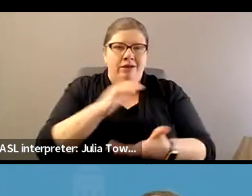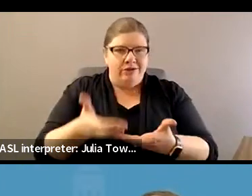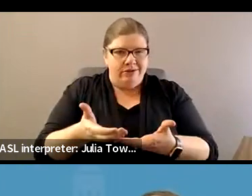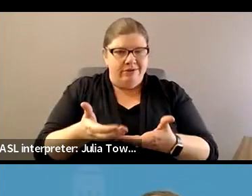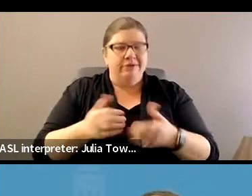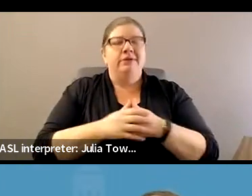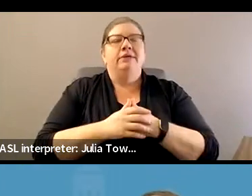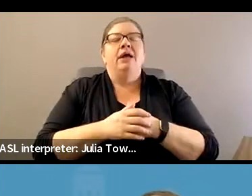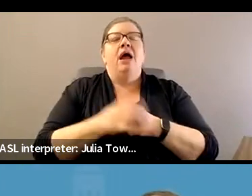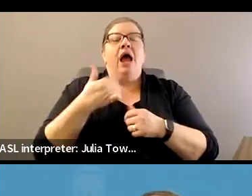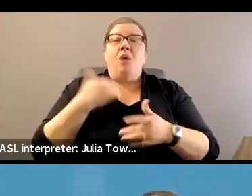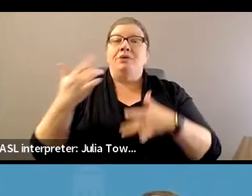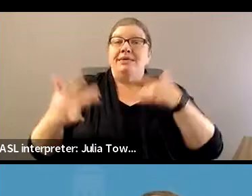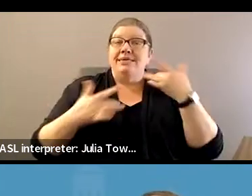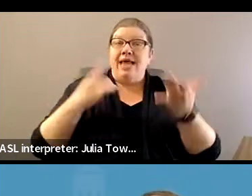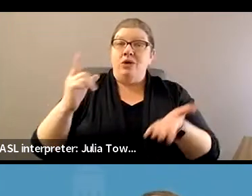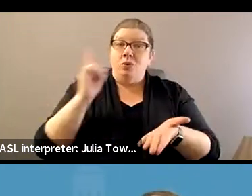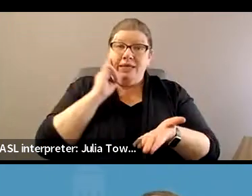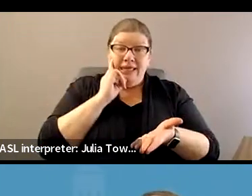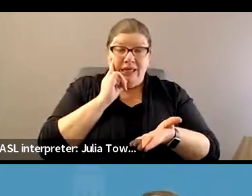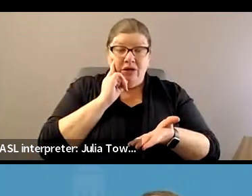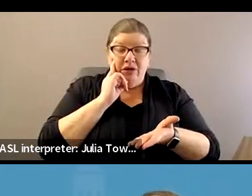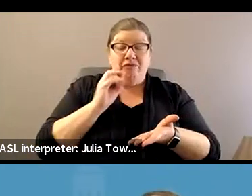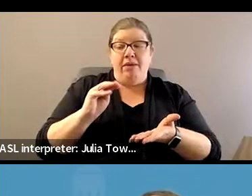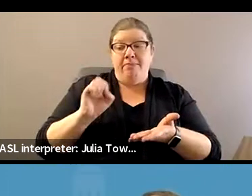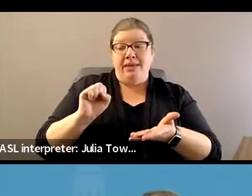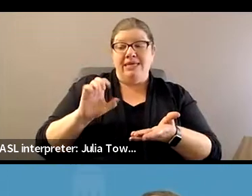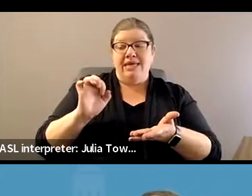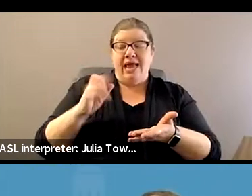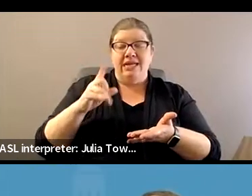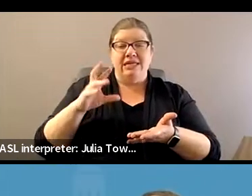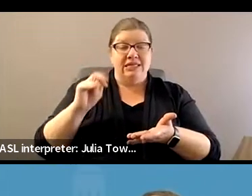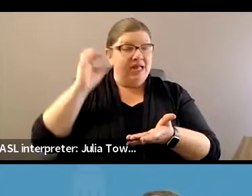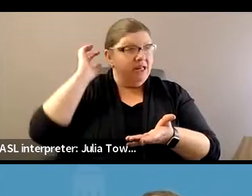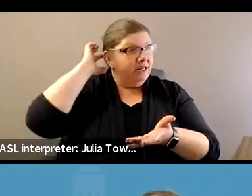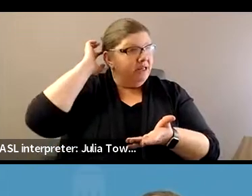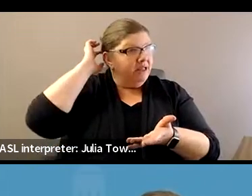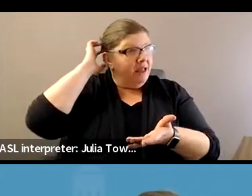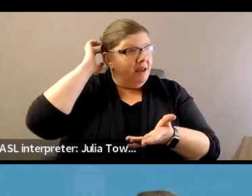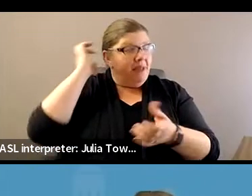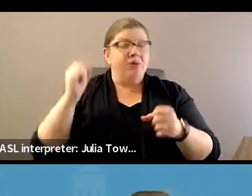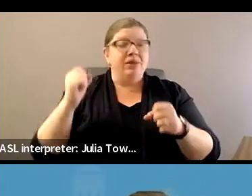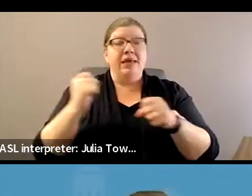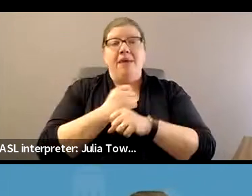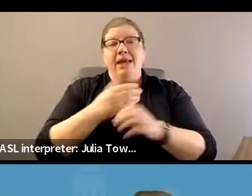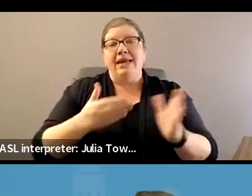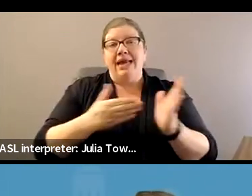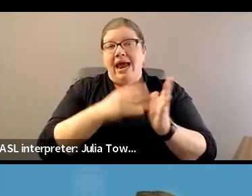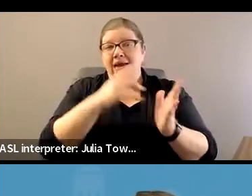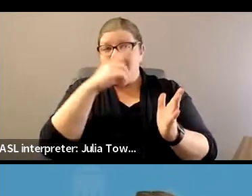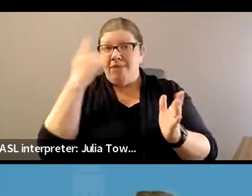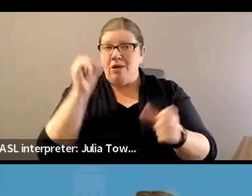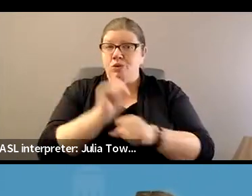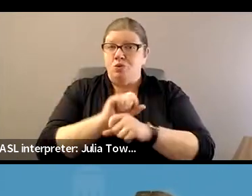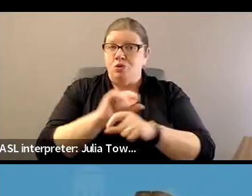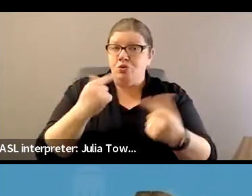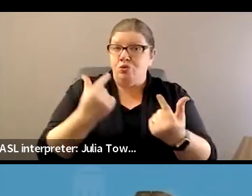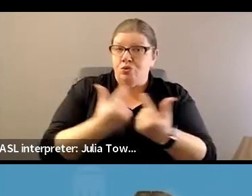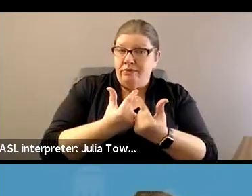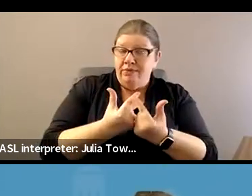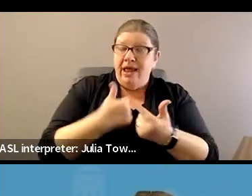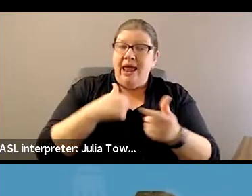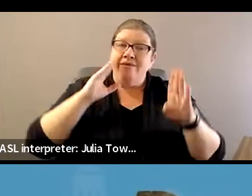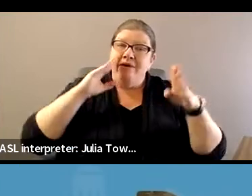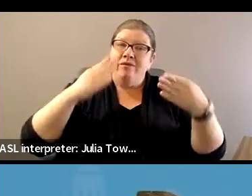to hear about from Ms. Edison about the Combating Anti-Blackness Work Group, and the fact that there's a focus